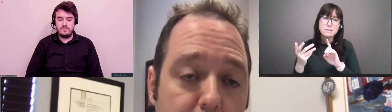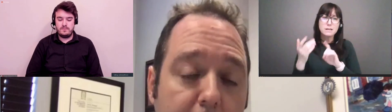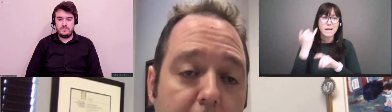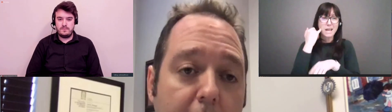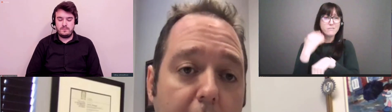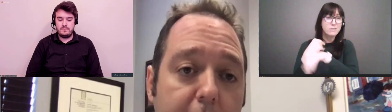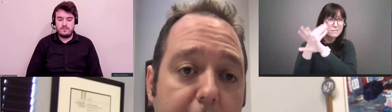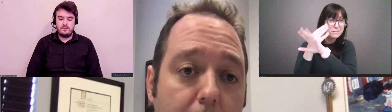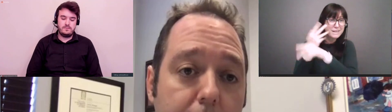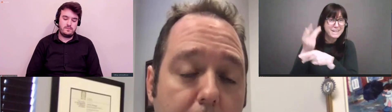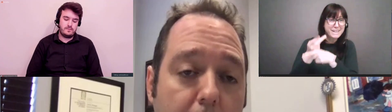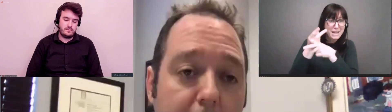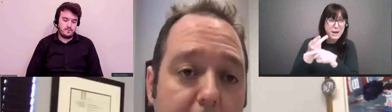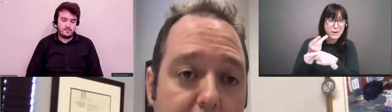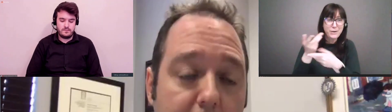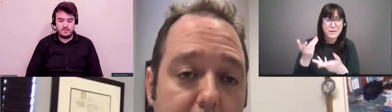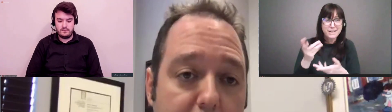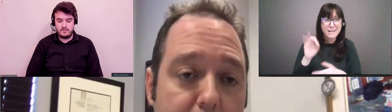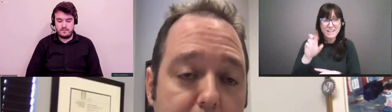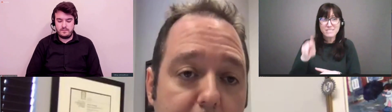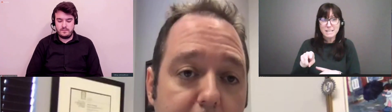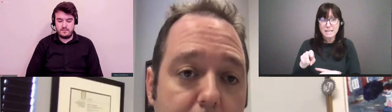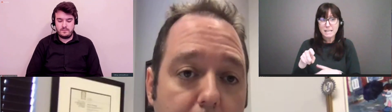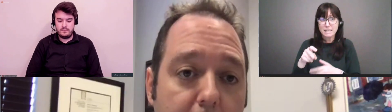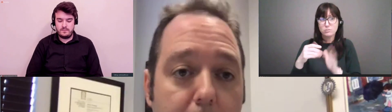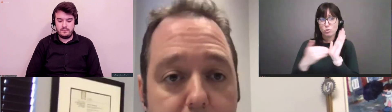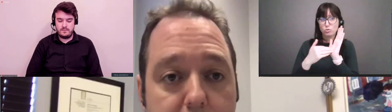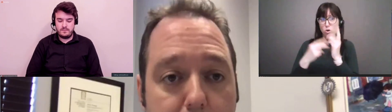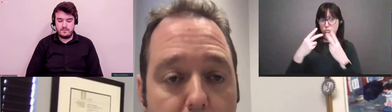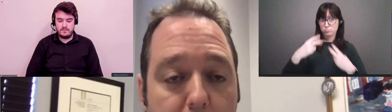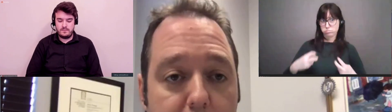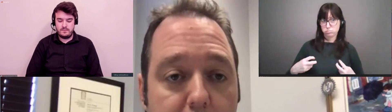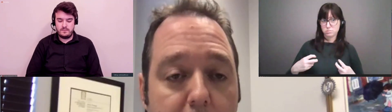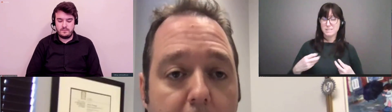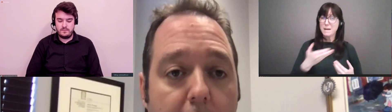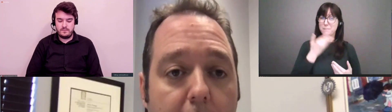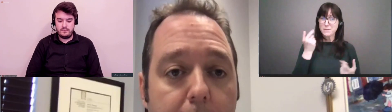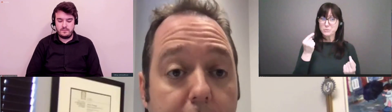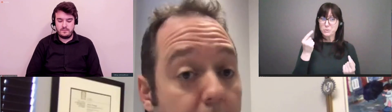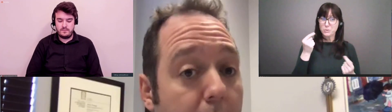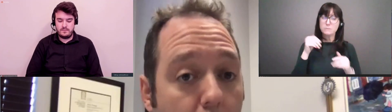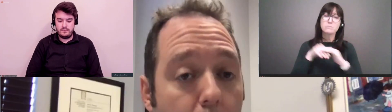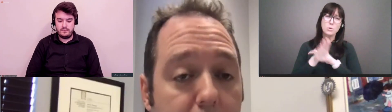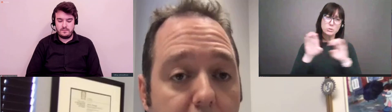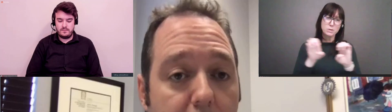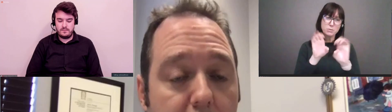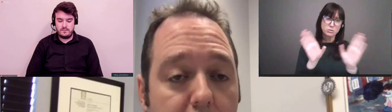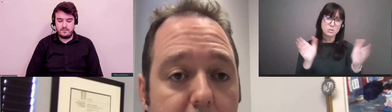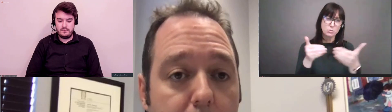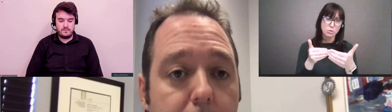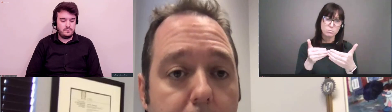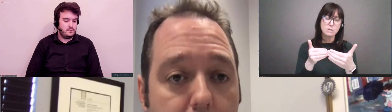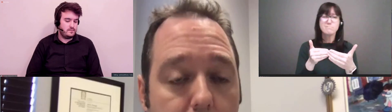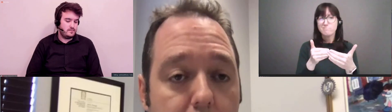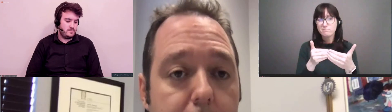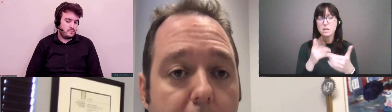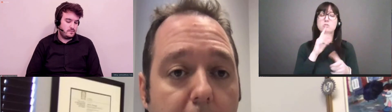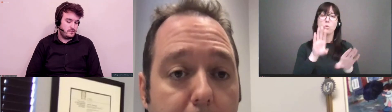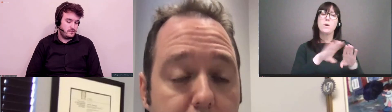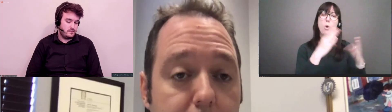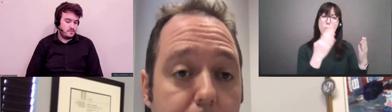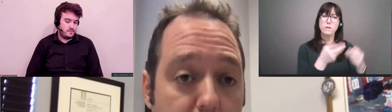model for folks requiring a clinical assessment is to go to the emergency department. So that's why we open the care clinics, and we do